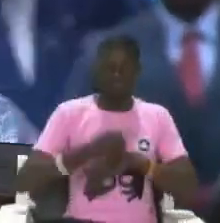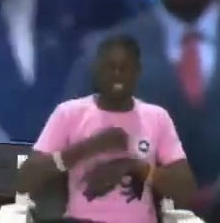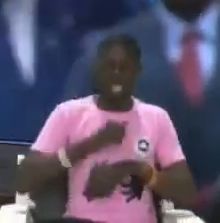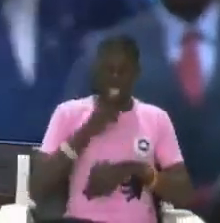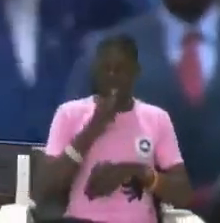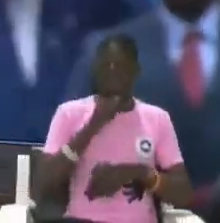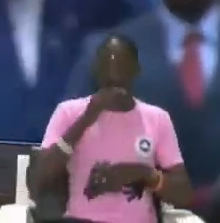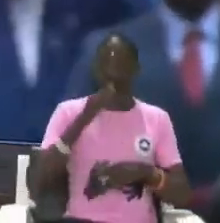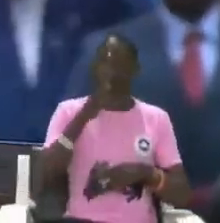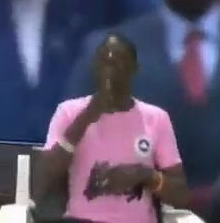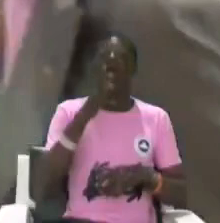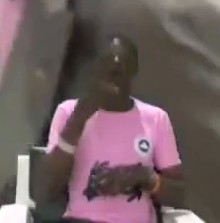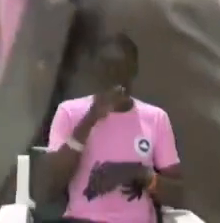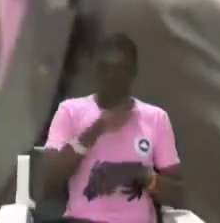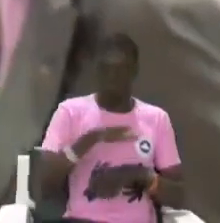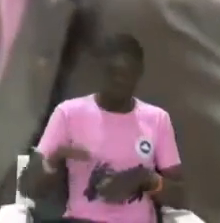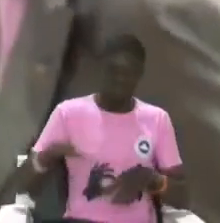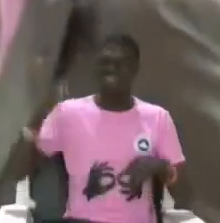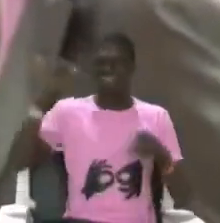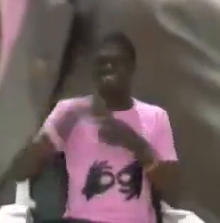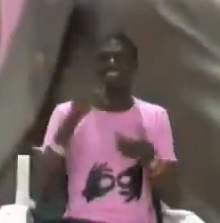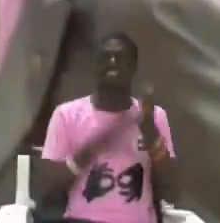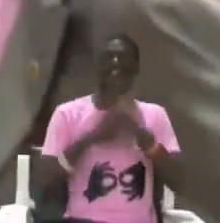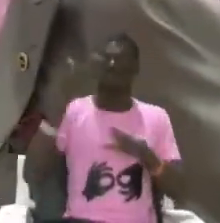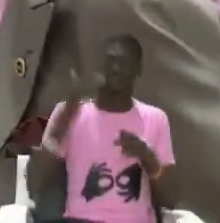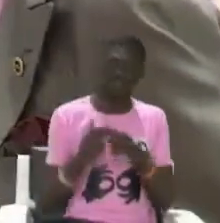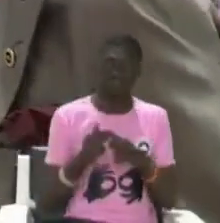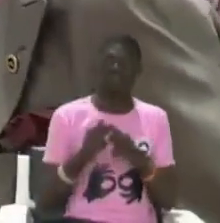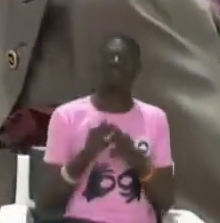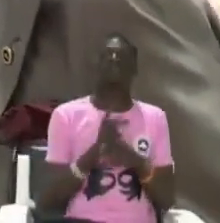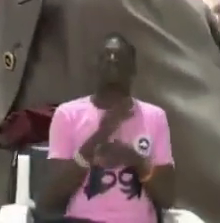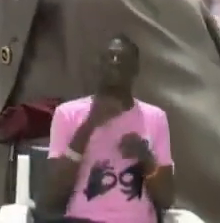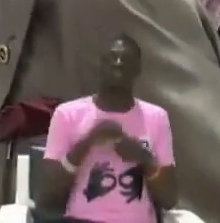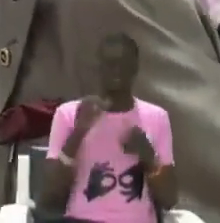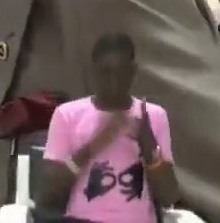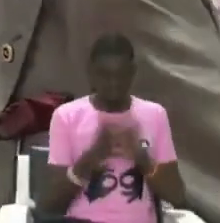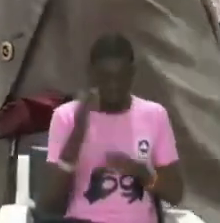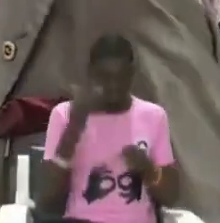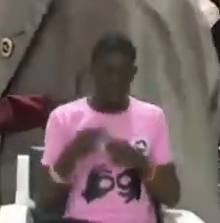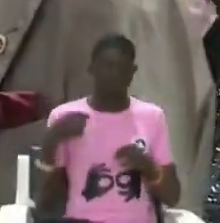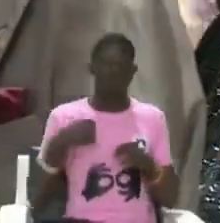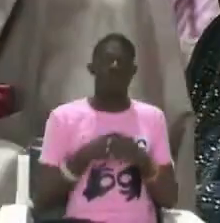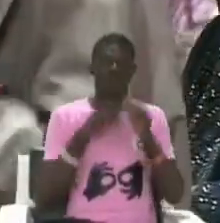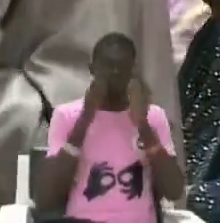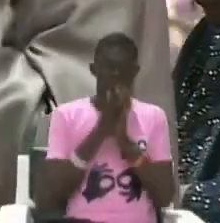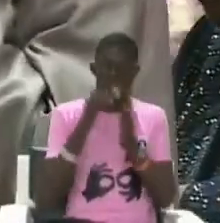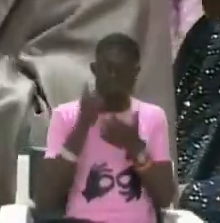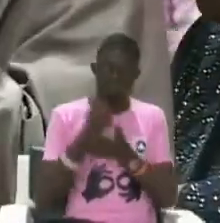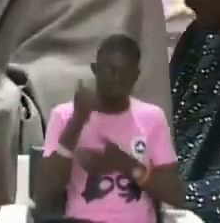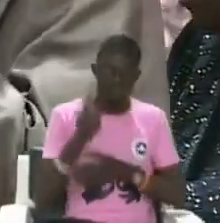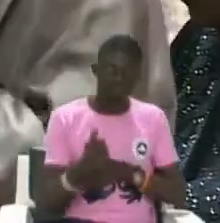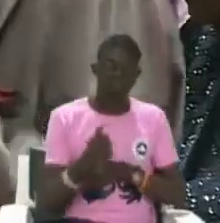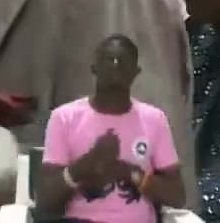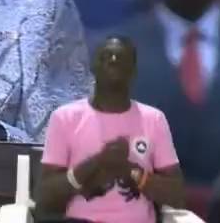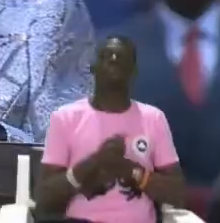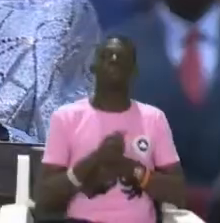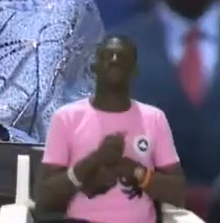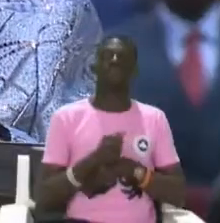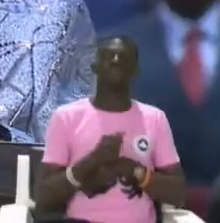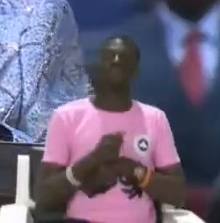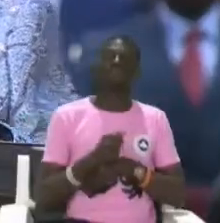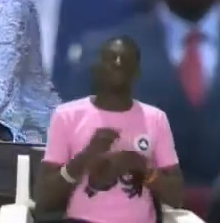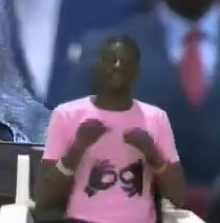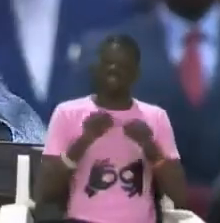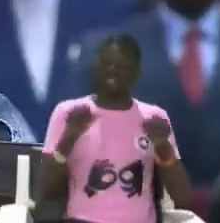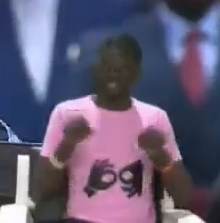let this be their portion in the name of Jesus. In Jesus' name, we have prayed. In the area of